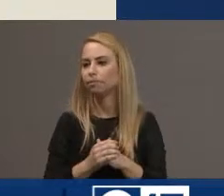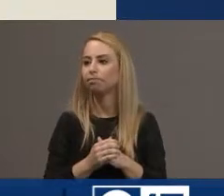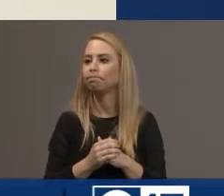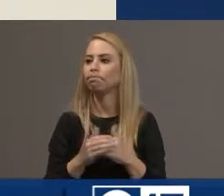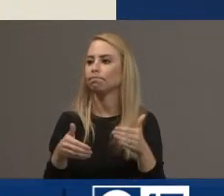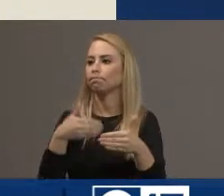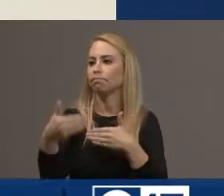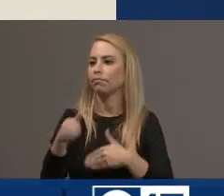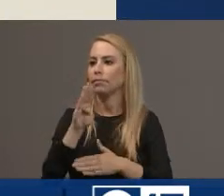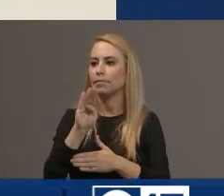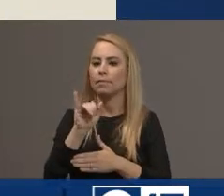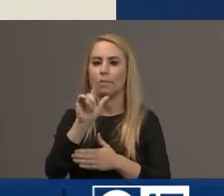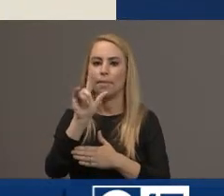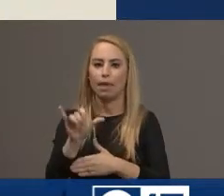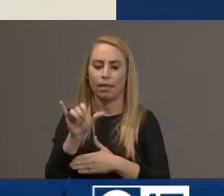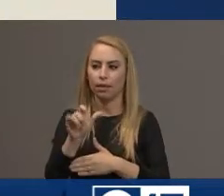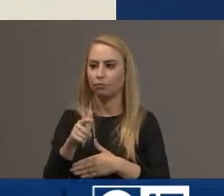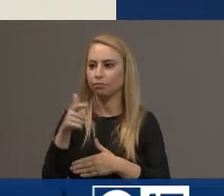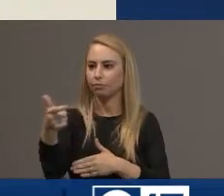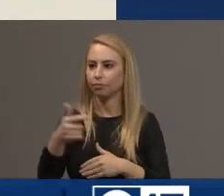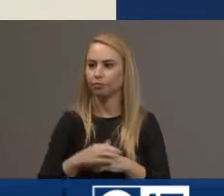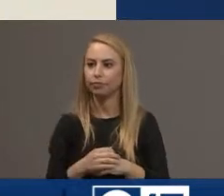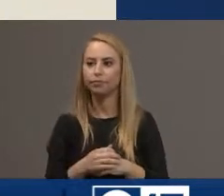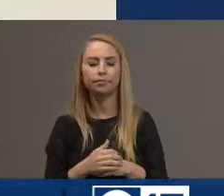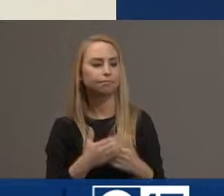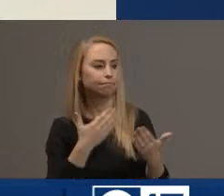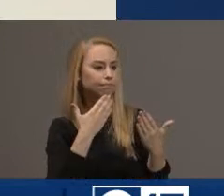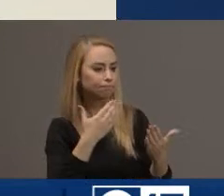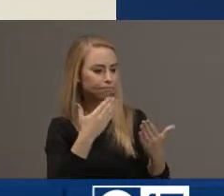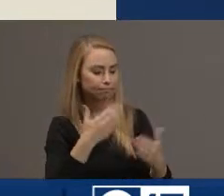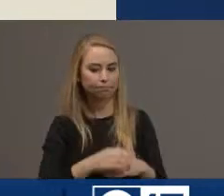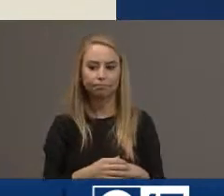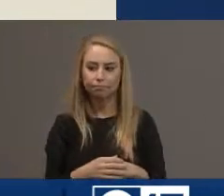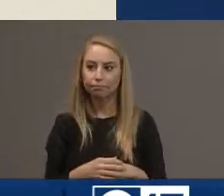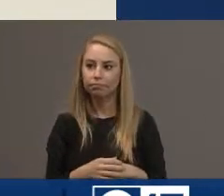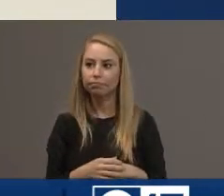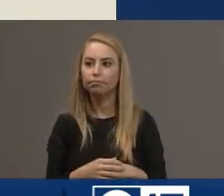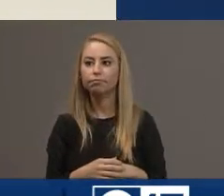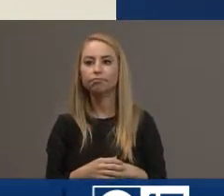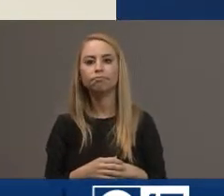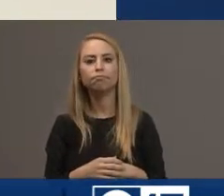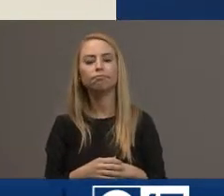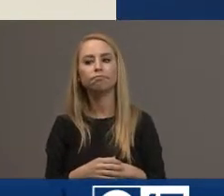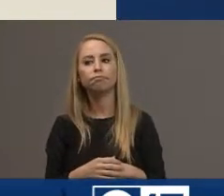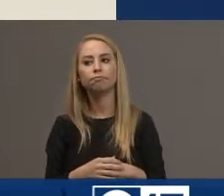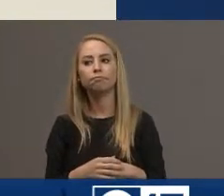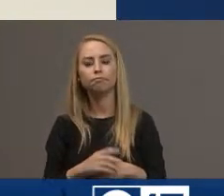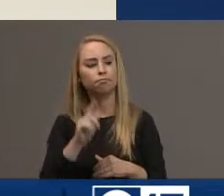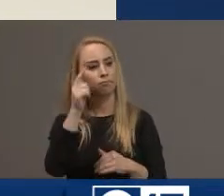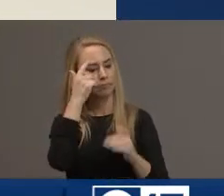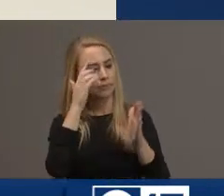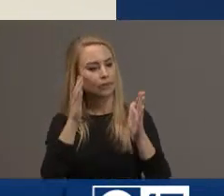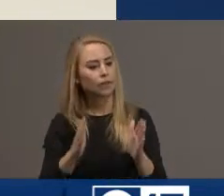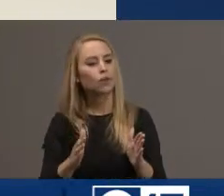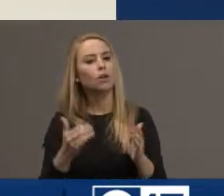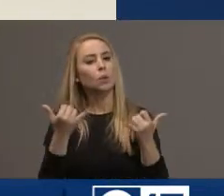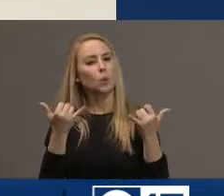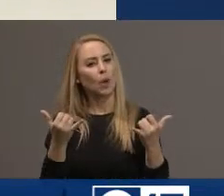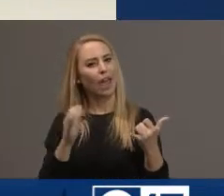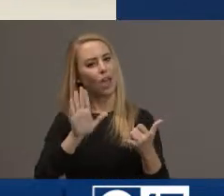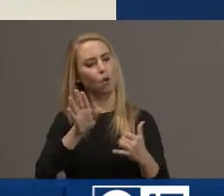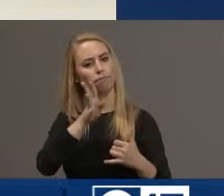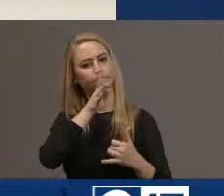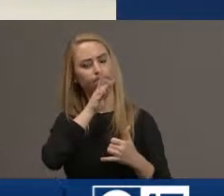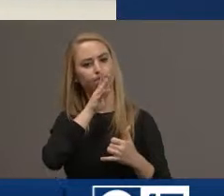Billy next from iHeartMedia. Billy, go ahead. Hi, Billy. Thank you, Governor. Governor, very serious tone today.